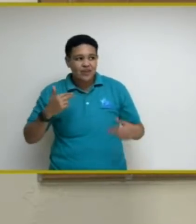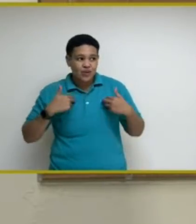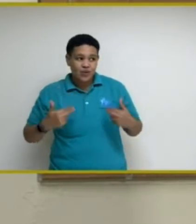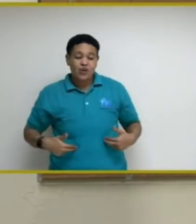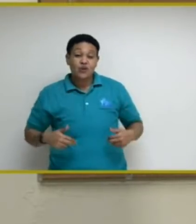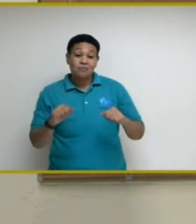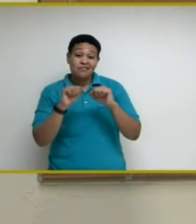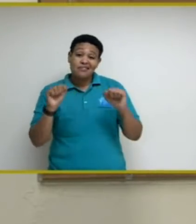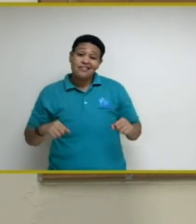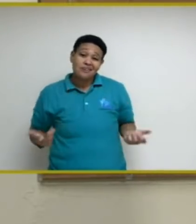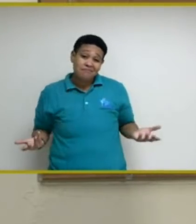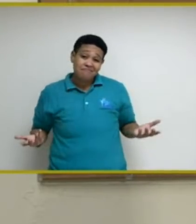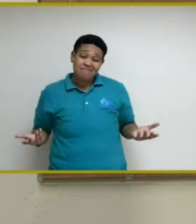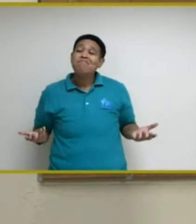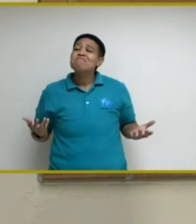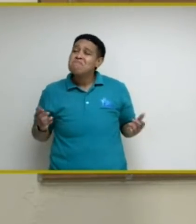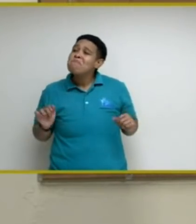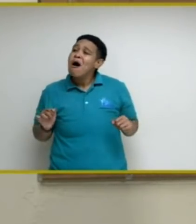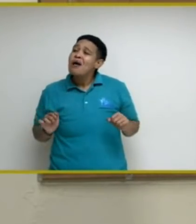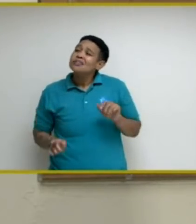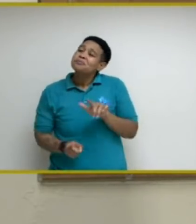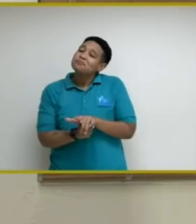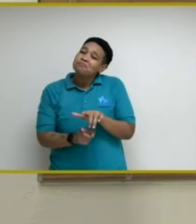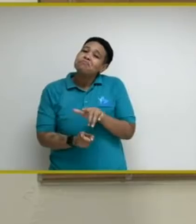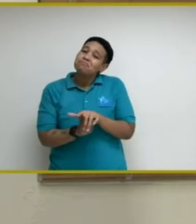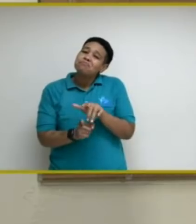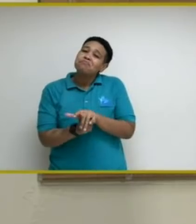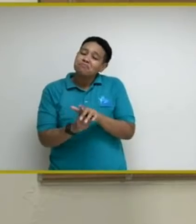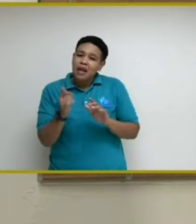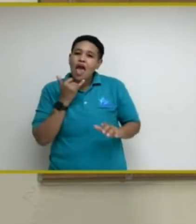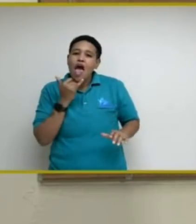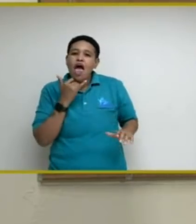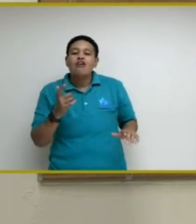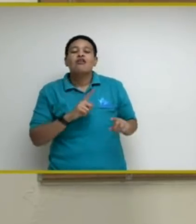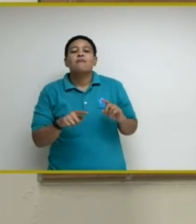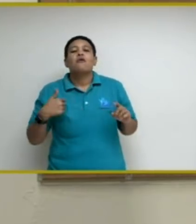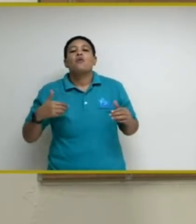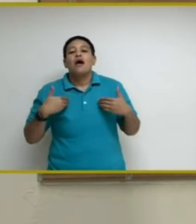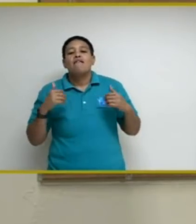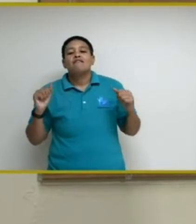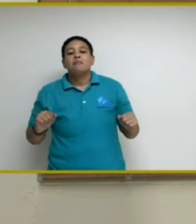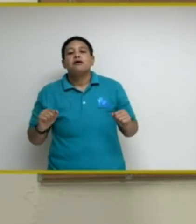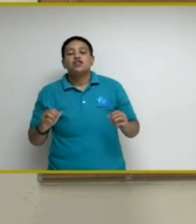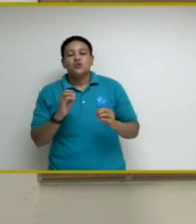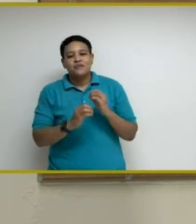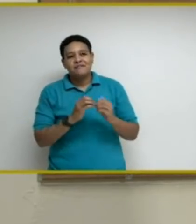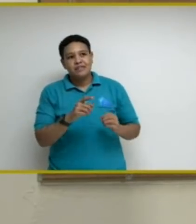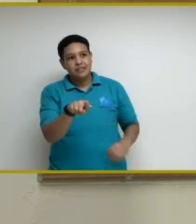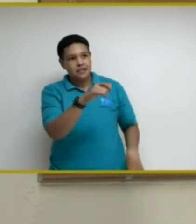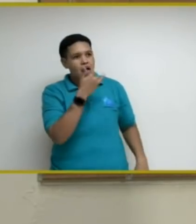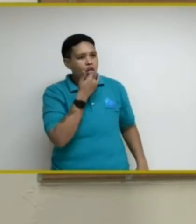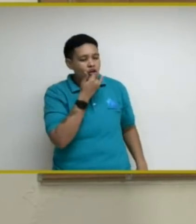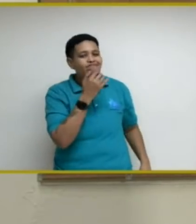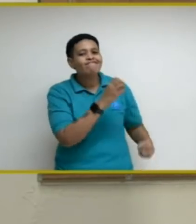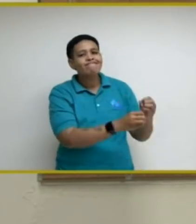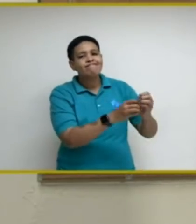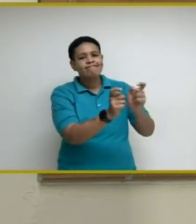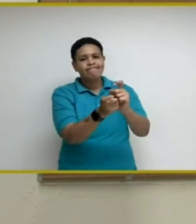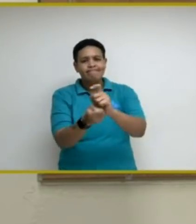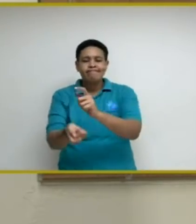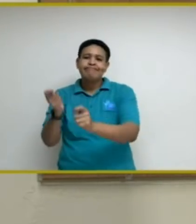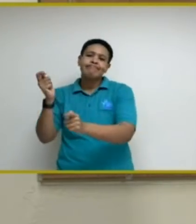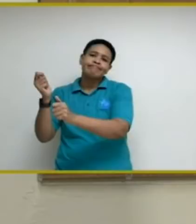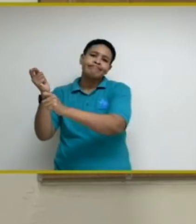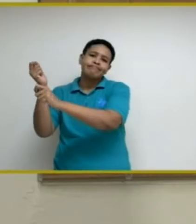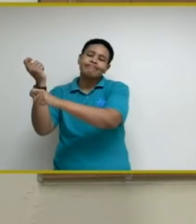and there are likely to be errors, but we do have the potential to correct them and to try